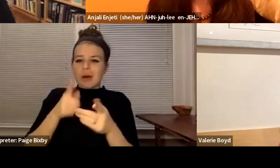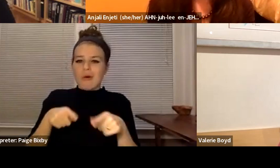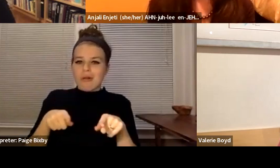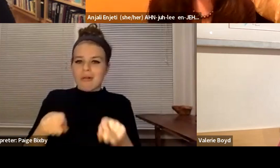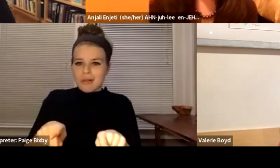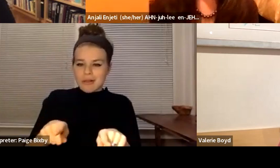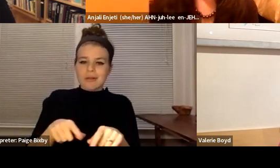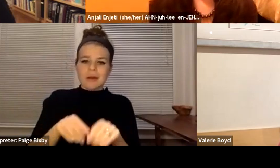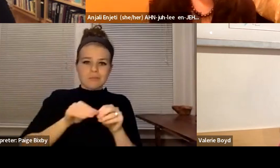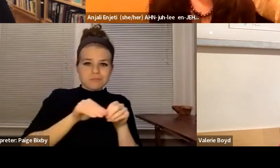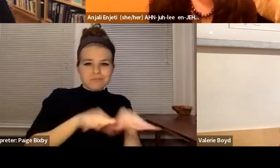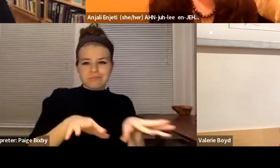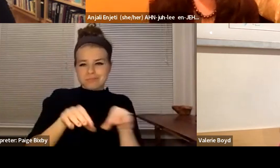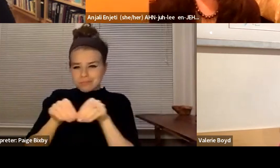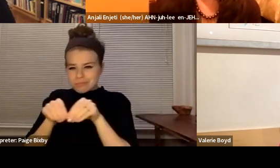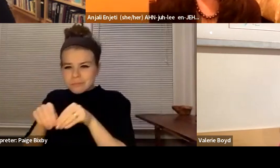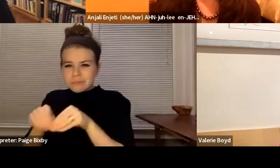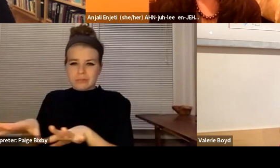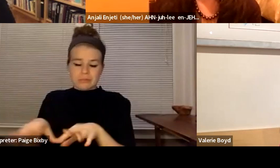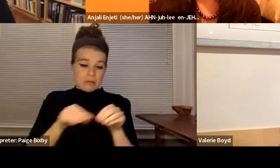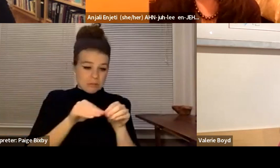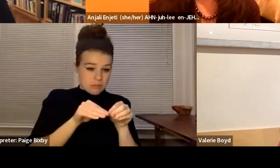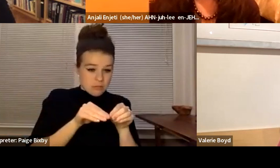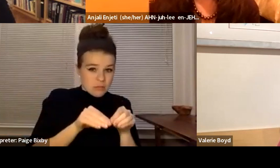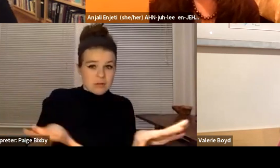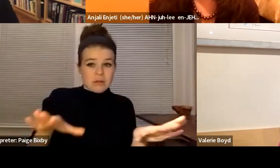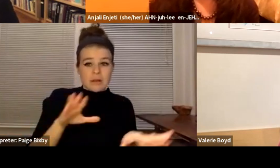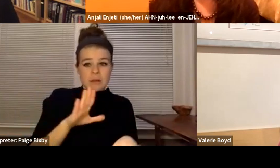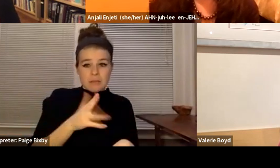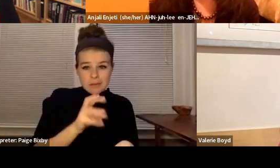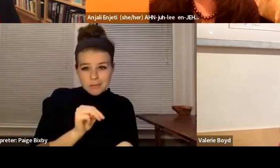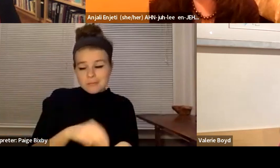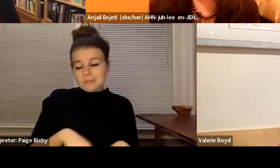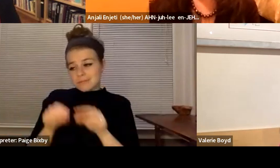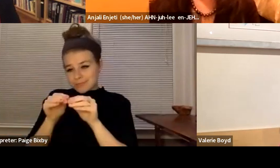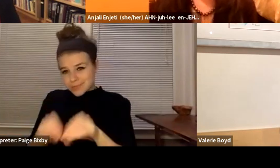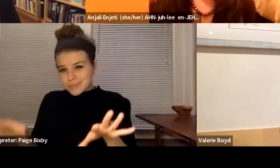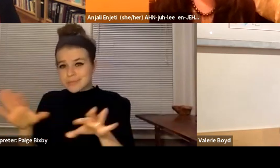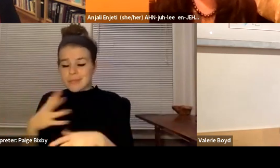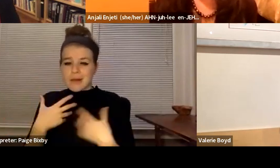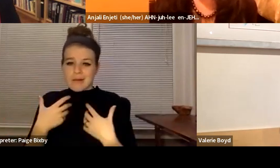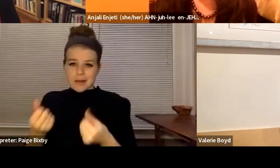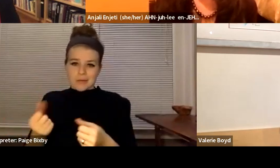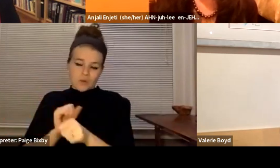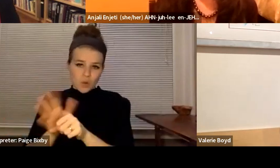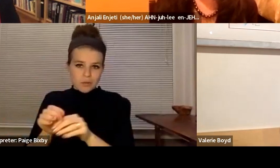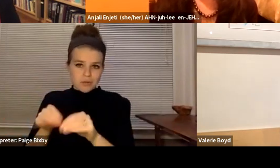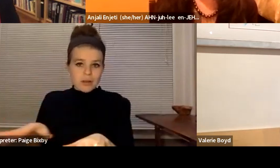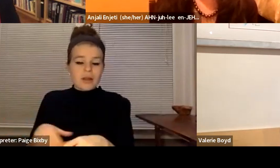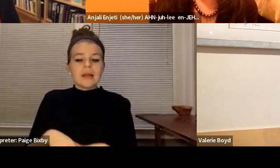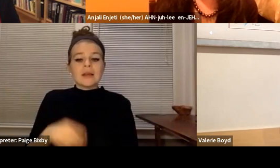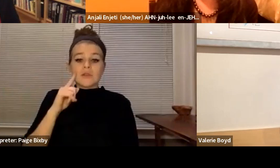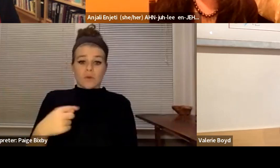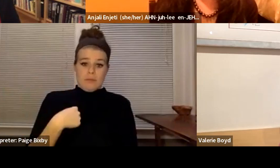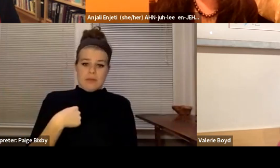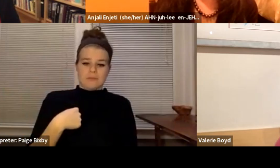all of us harshly, but especially Black people. And so for me, it's always a